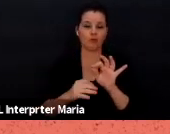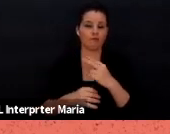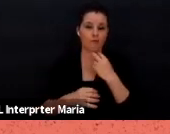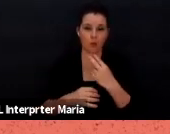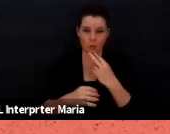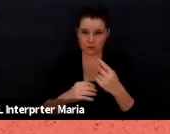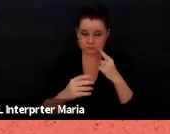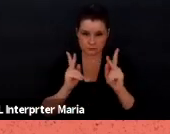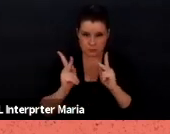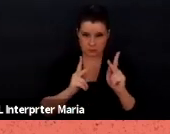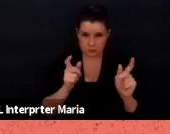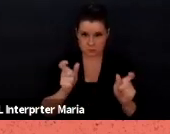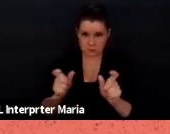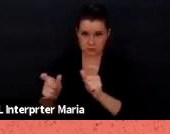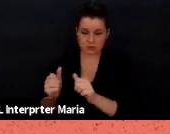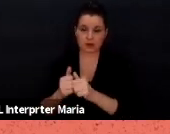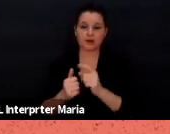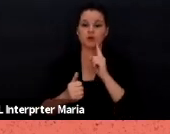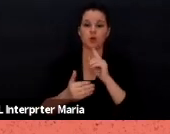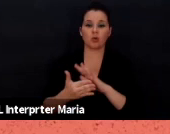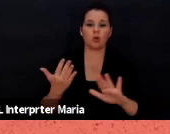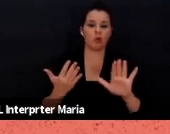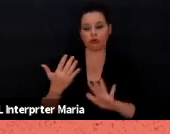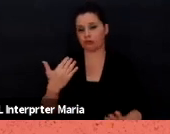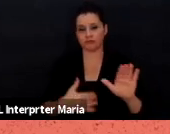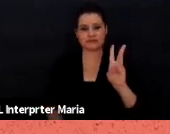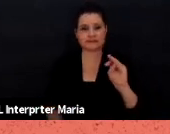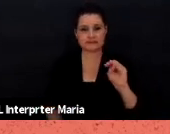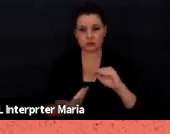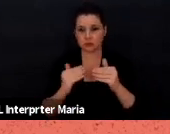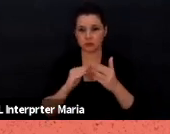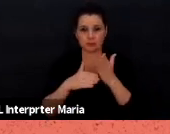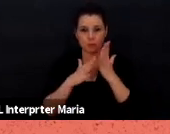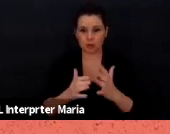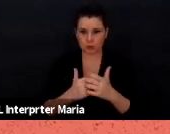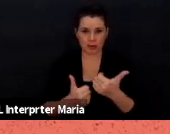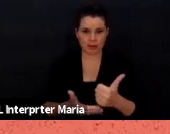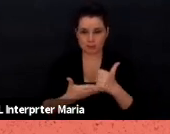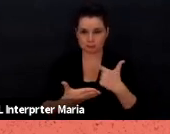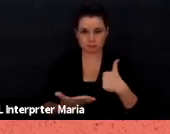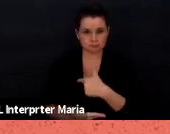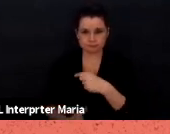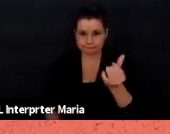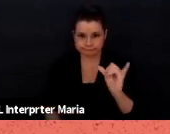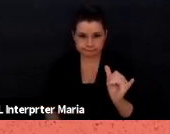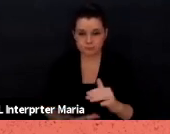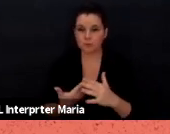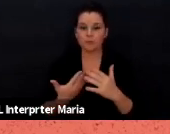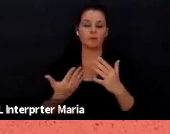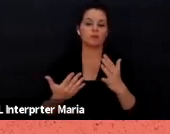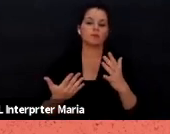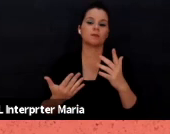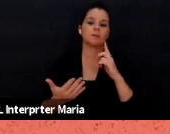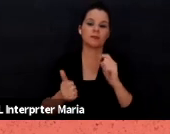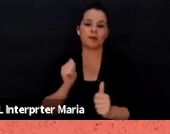have, you know, over 60 community partners helping us as well. And the